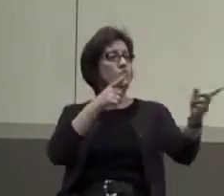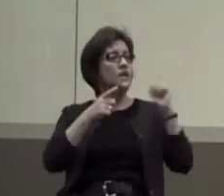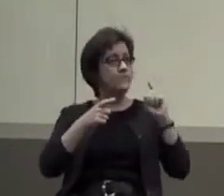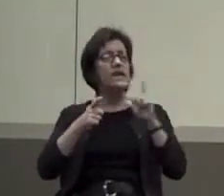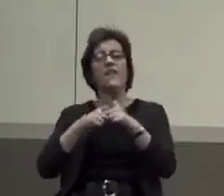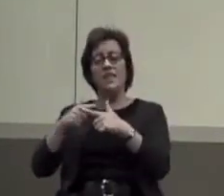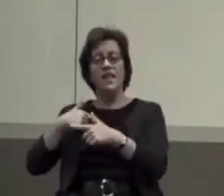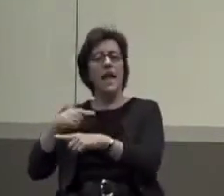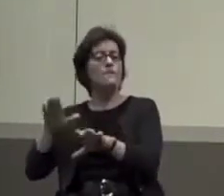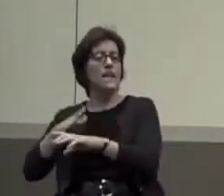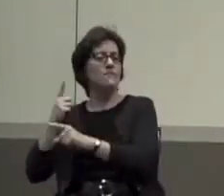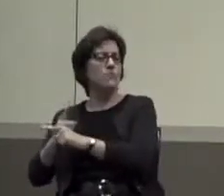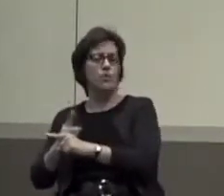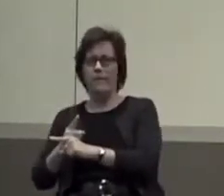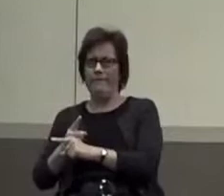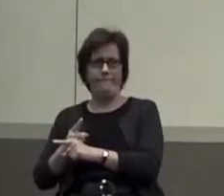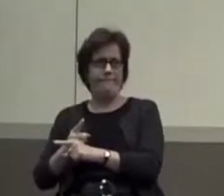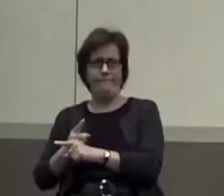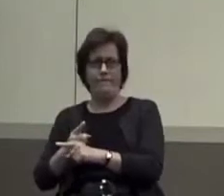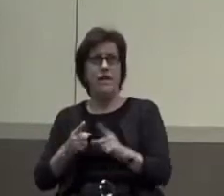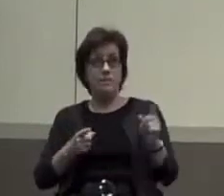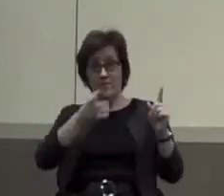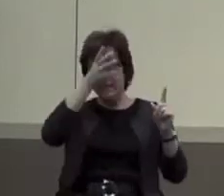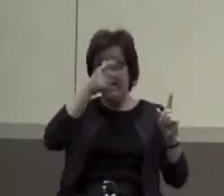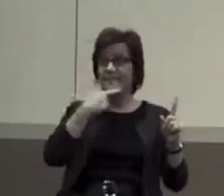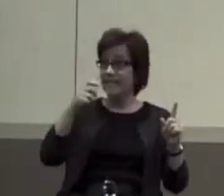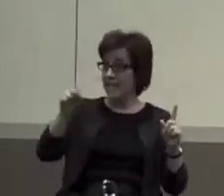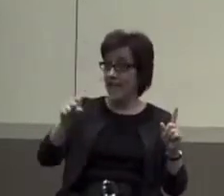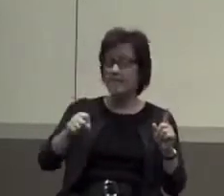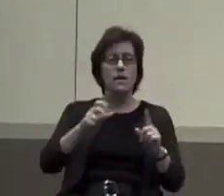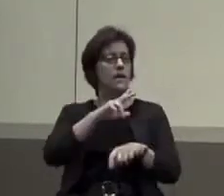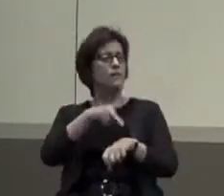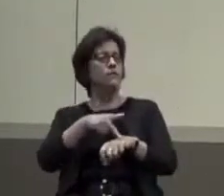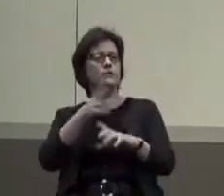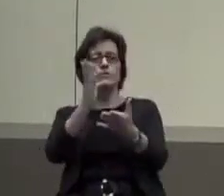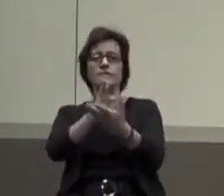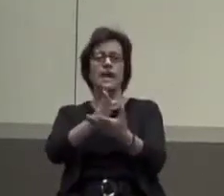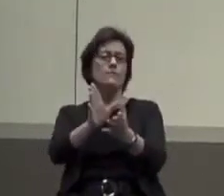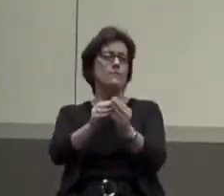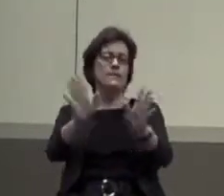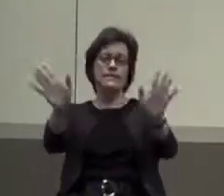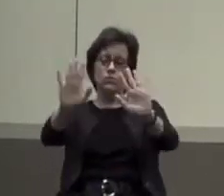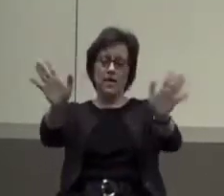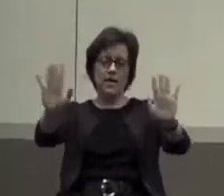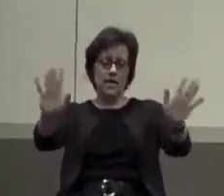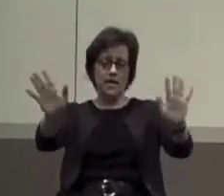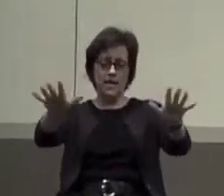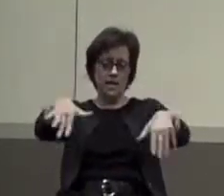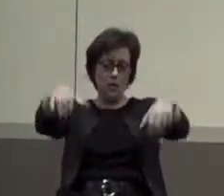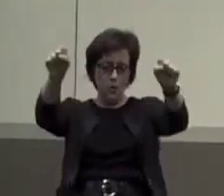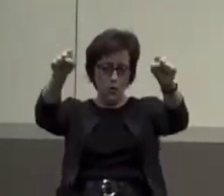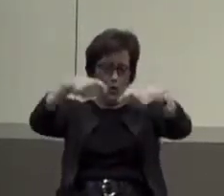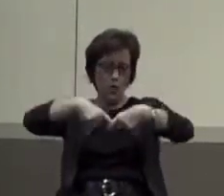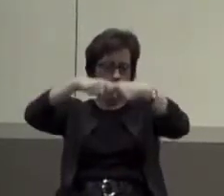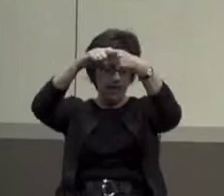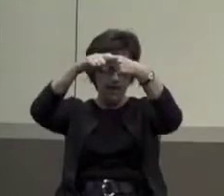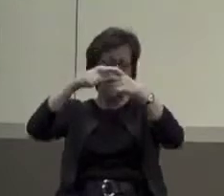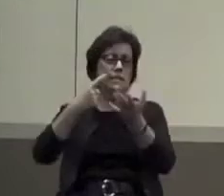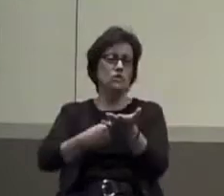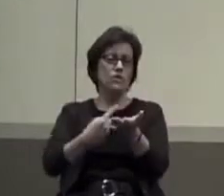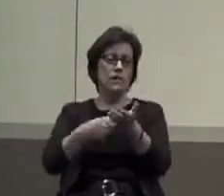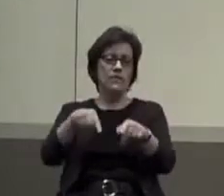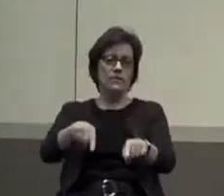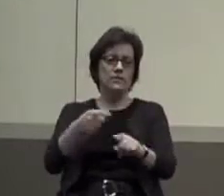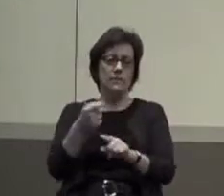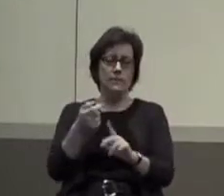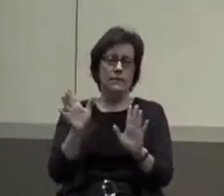yes. But the principal then kind of stopped the meeting and said, no, let's talk about this a little bit. So